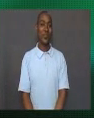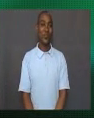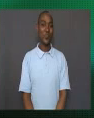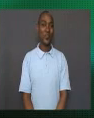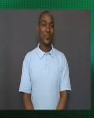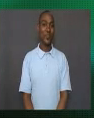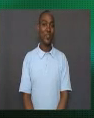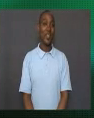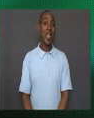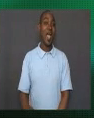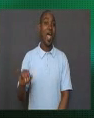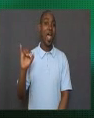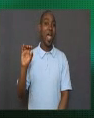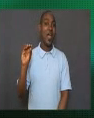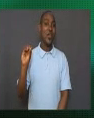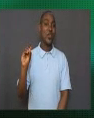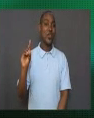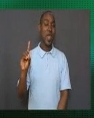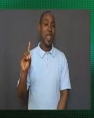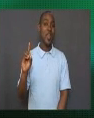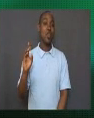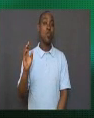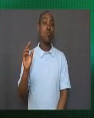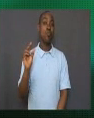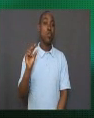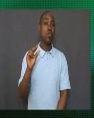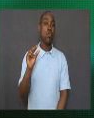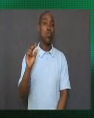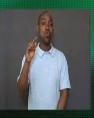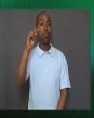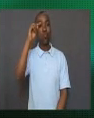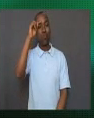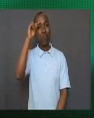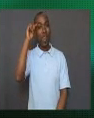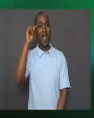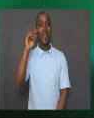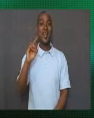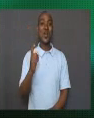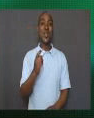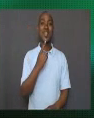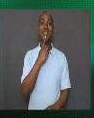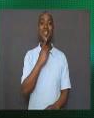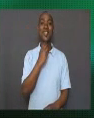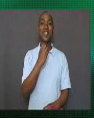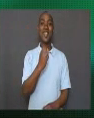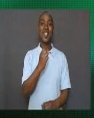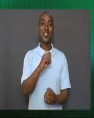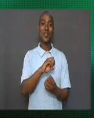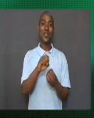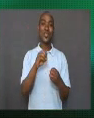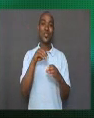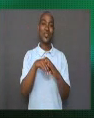The iodine will turn blue-black if starch is present in the